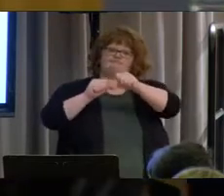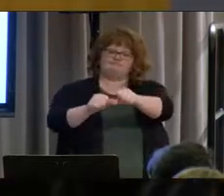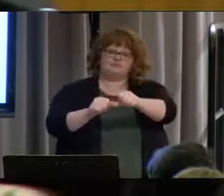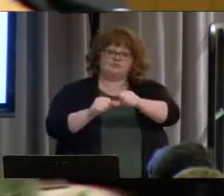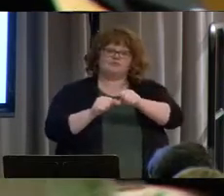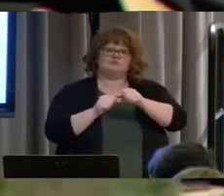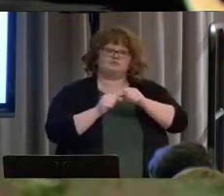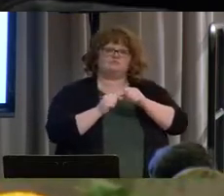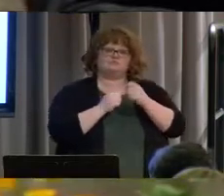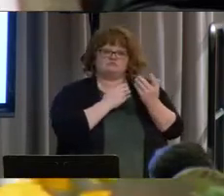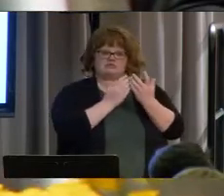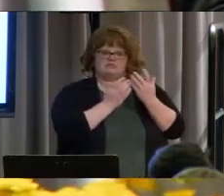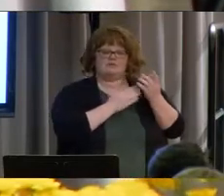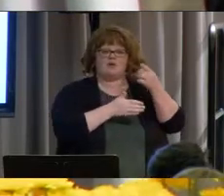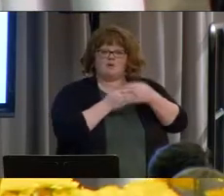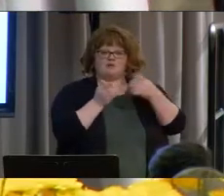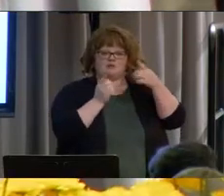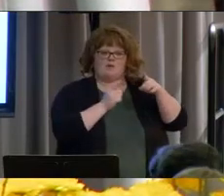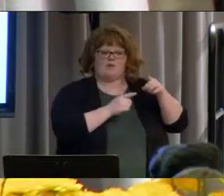to teach.